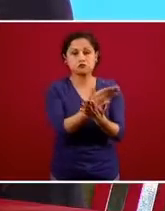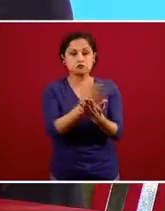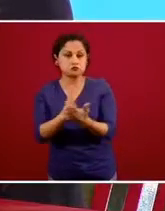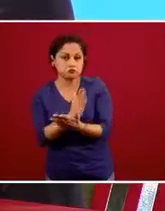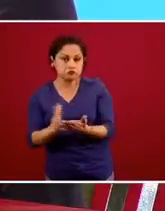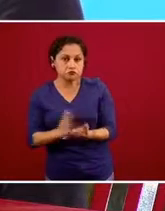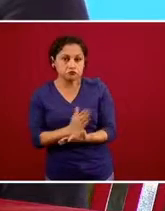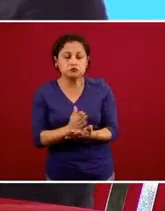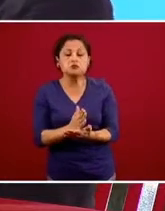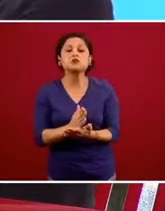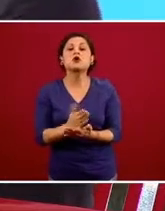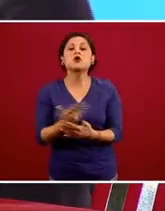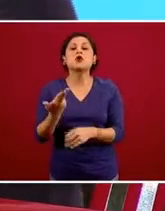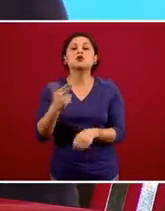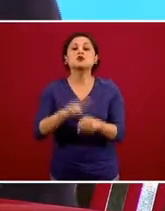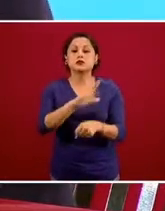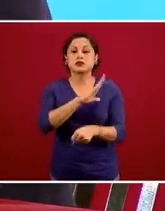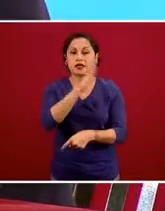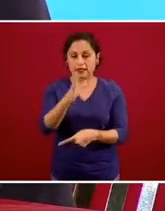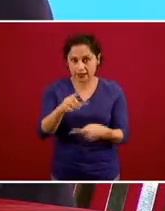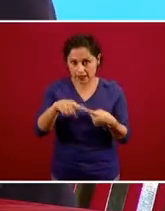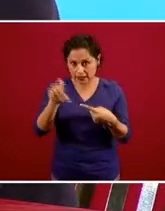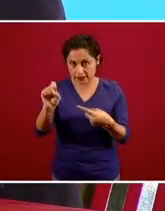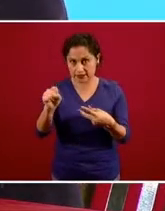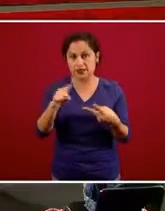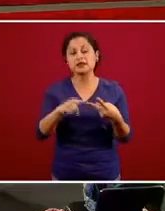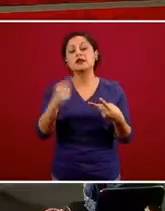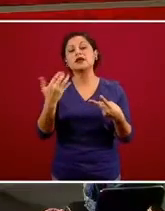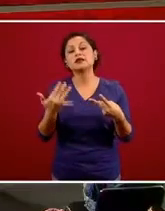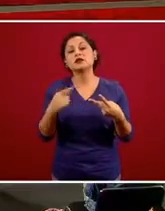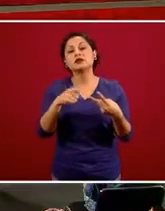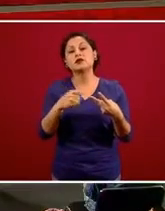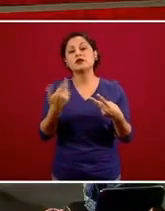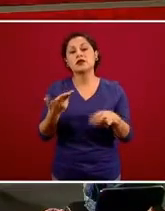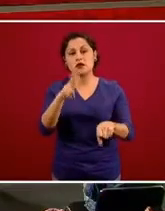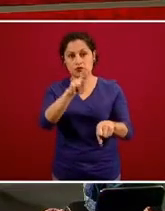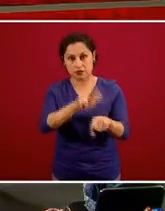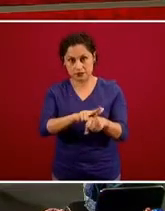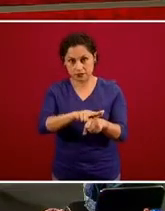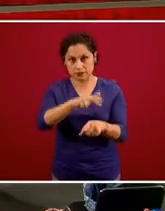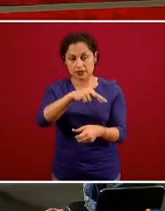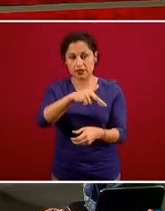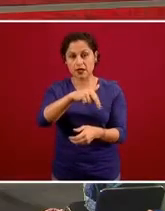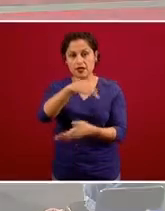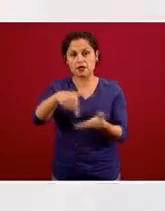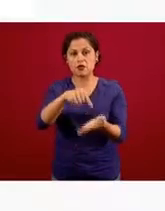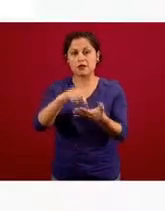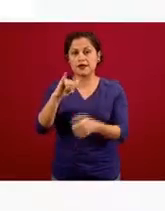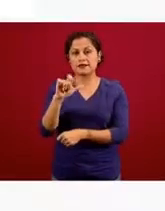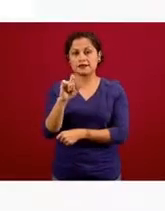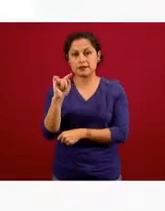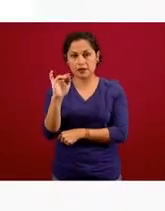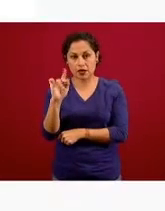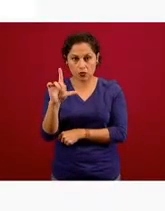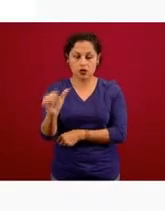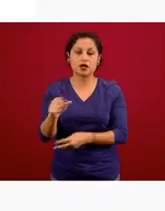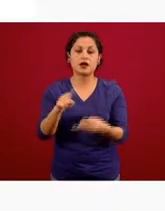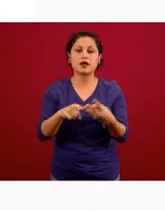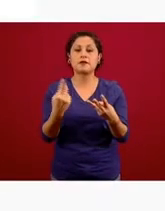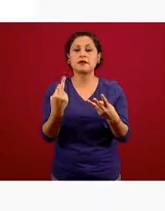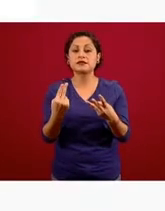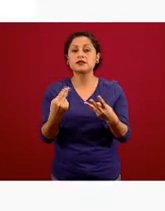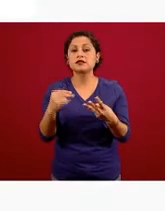and they'll be distributed in 60 in the General Hospital of Mexico, 50 in the Hospital